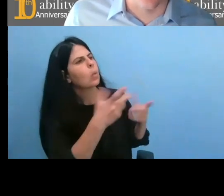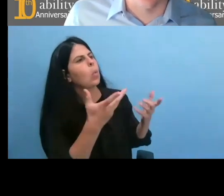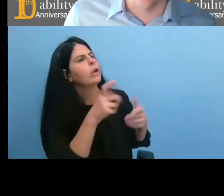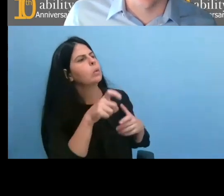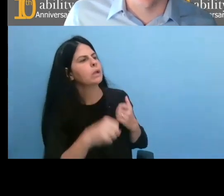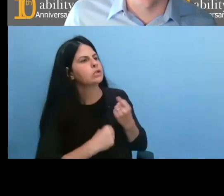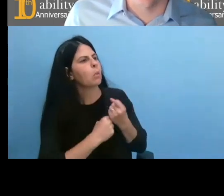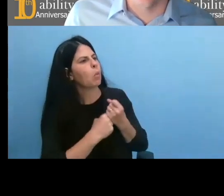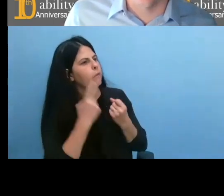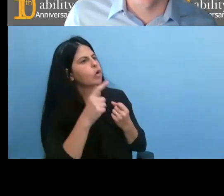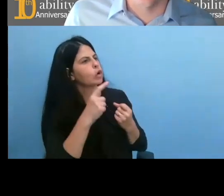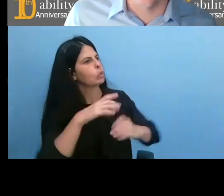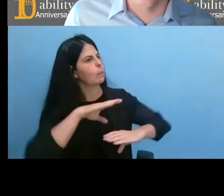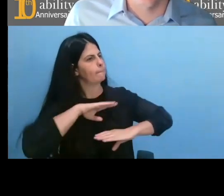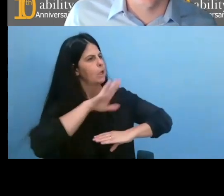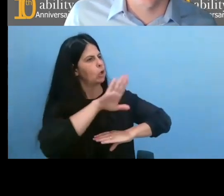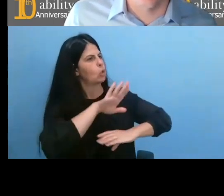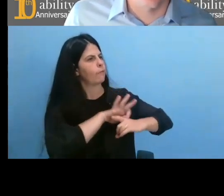function.